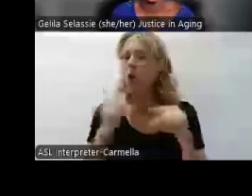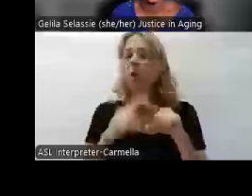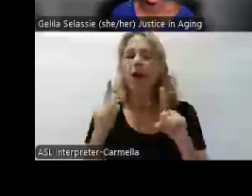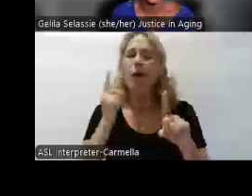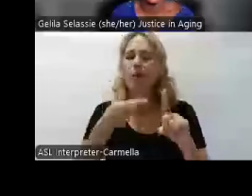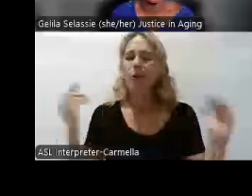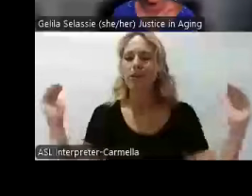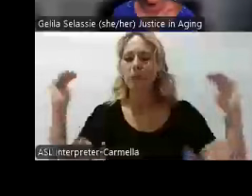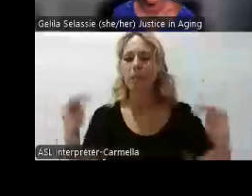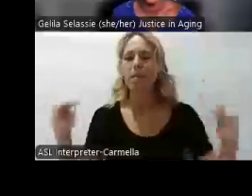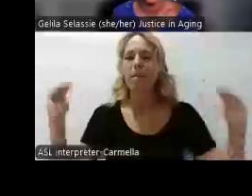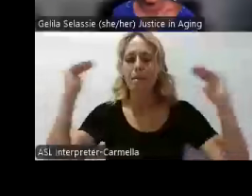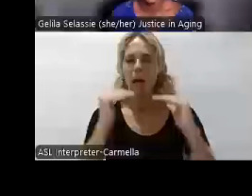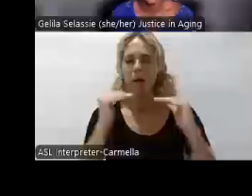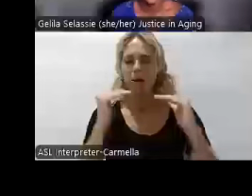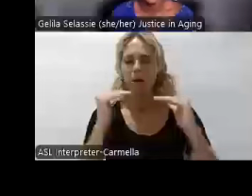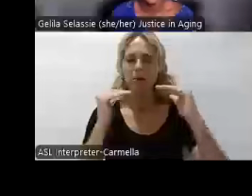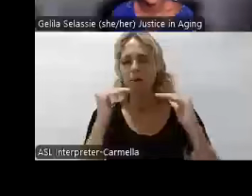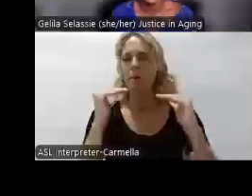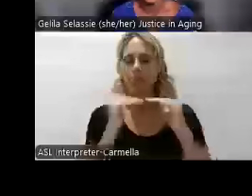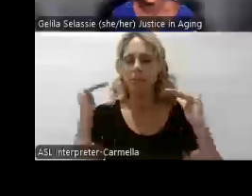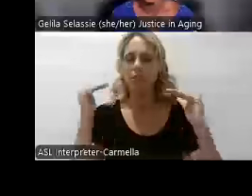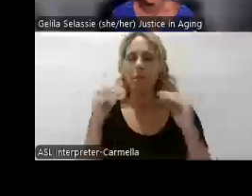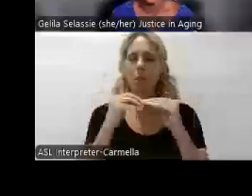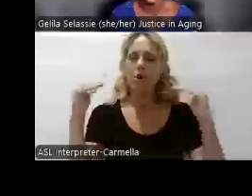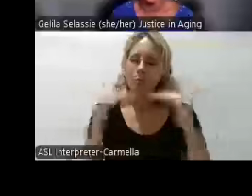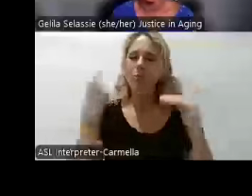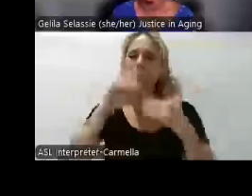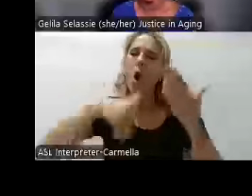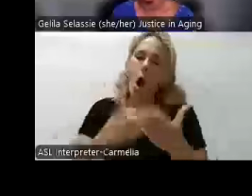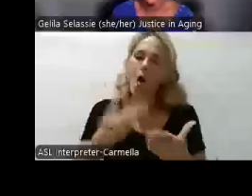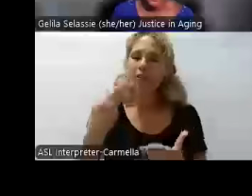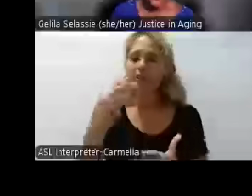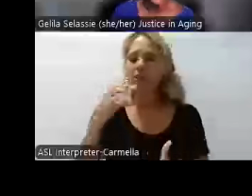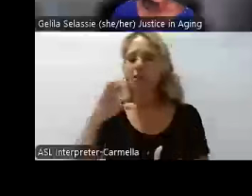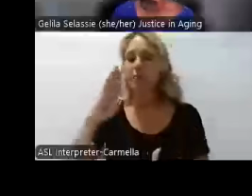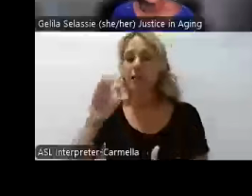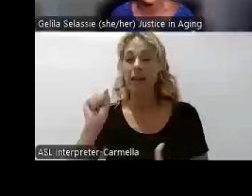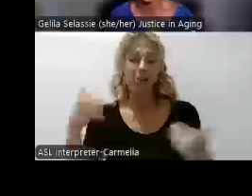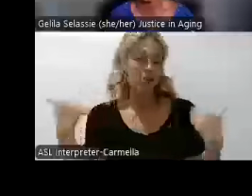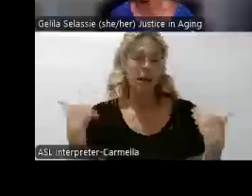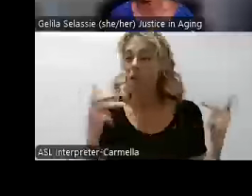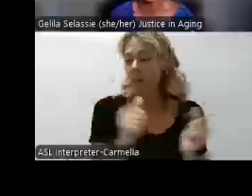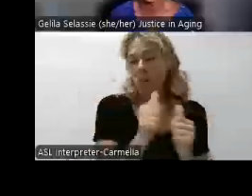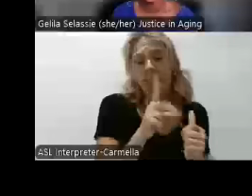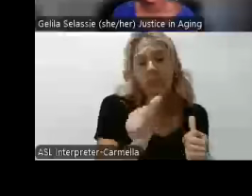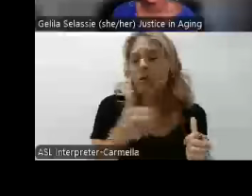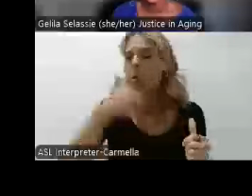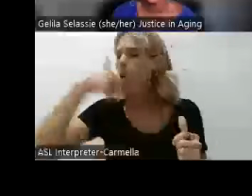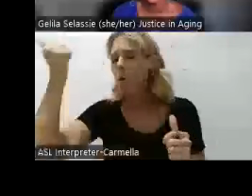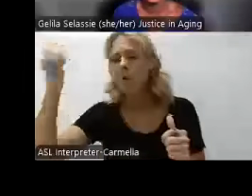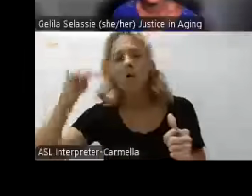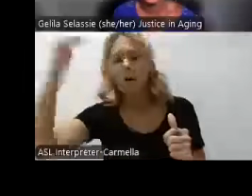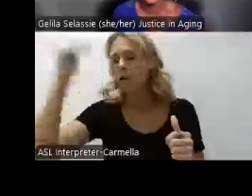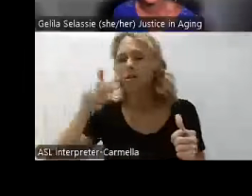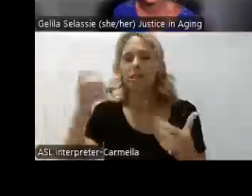rebalancing is just to create a little bit more parity for all HCBS populations, whether that's younger people with disabilities or older adults